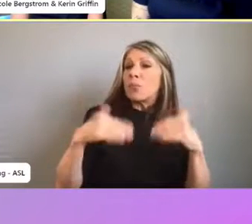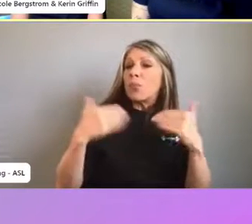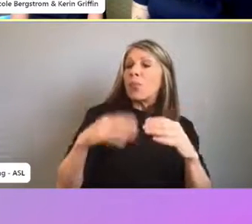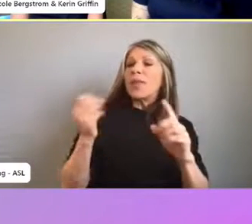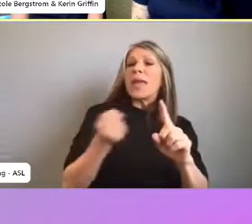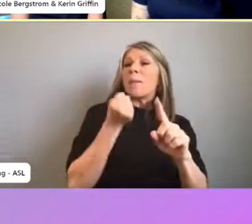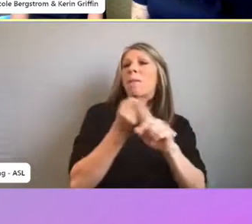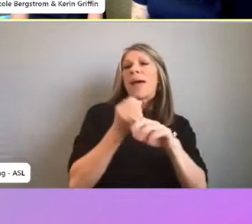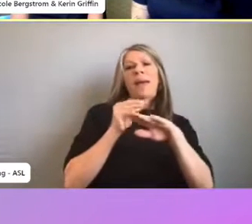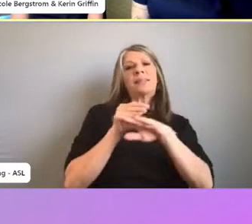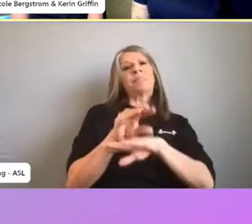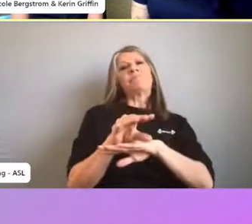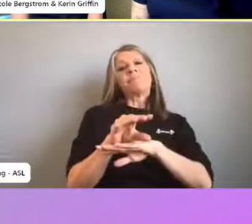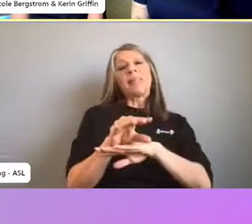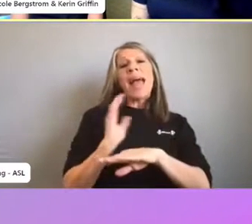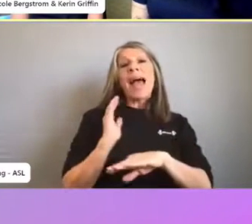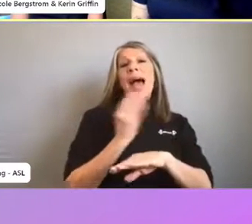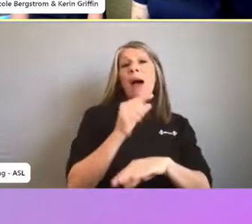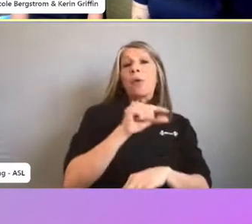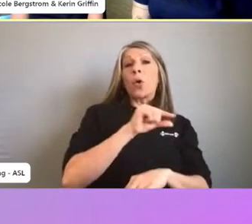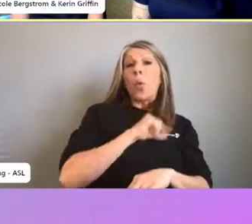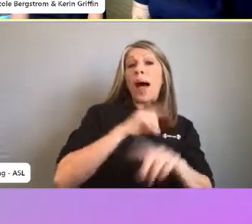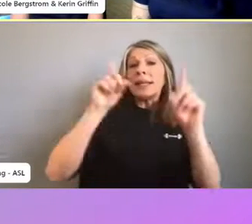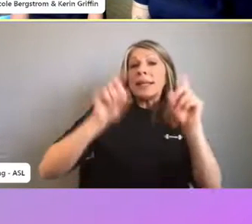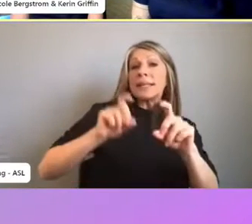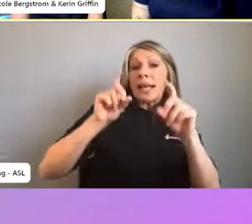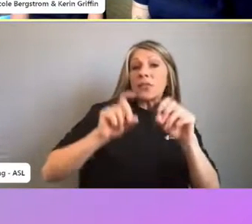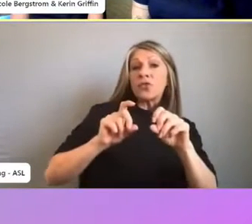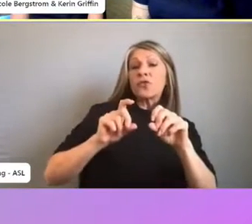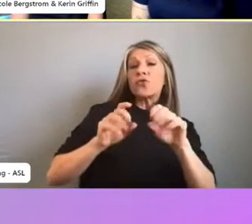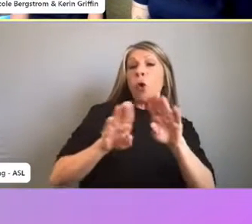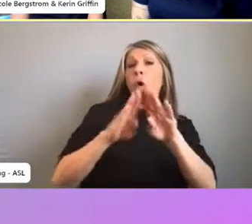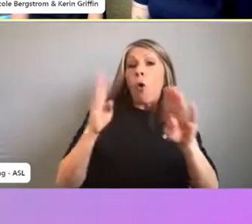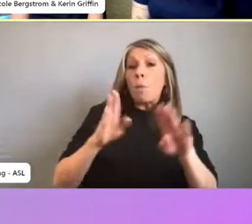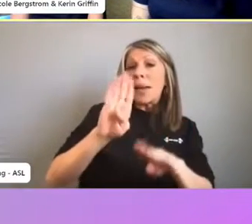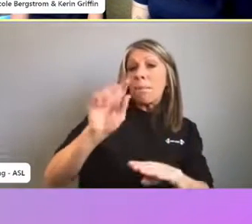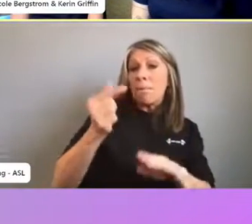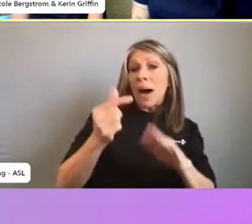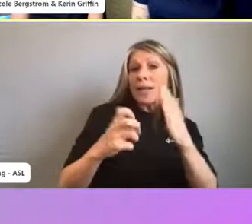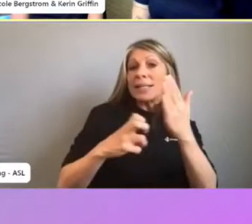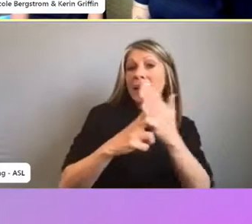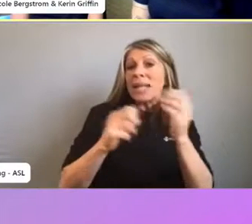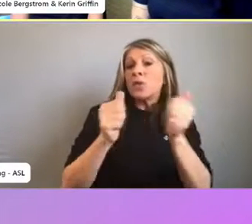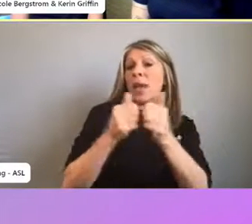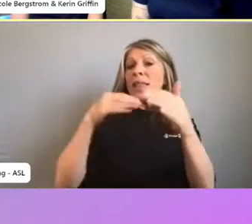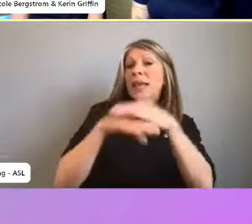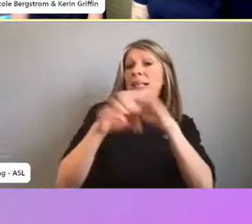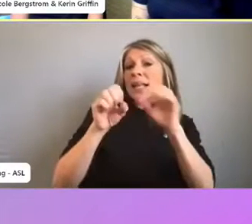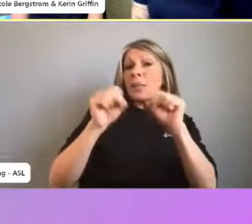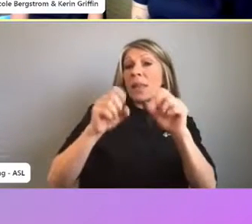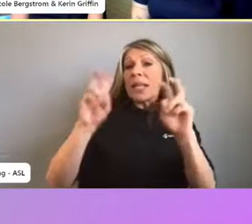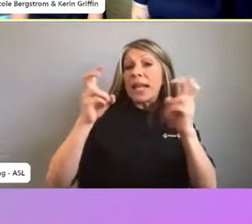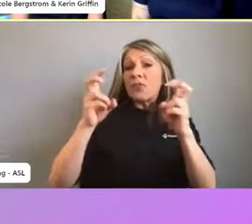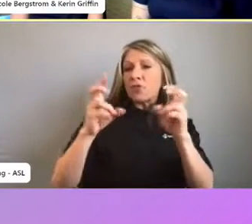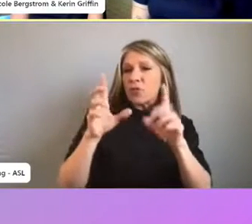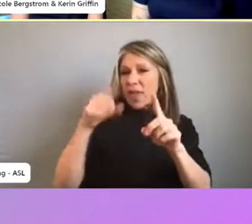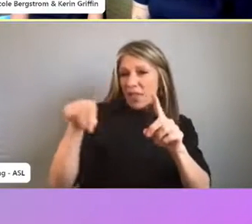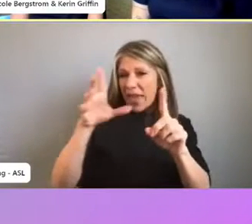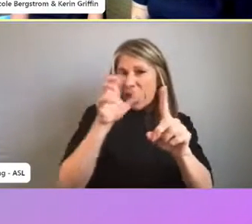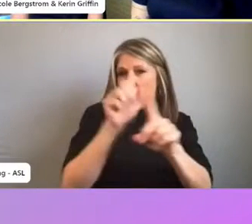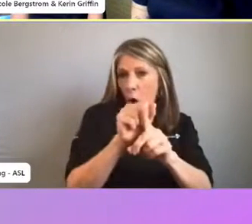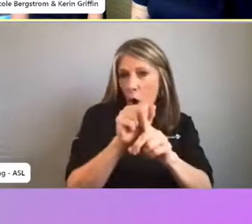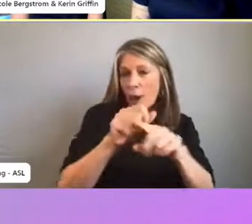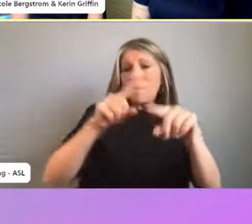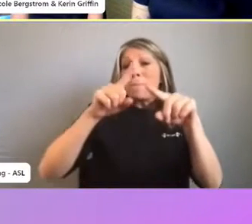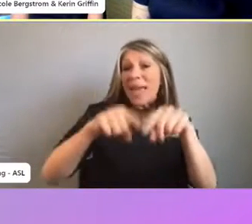it had. Our quality testers put in bug tickets with accessibility issues they caught based on the concepts